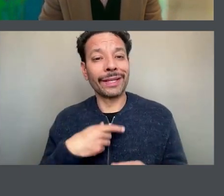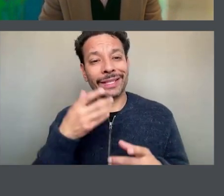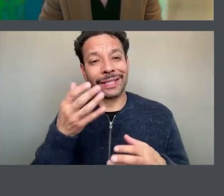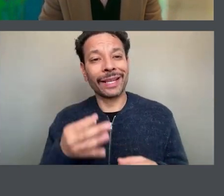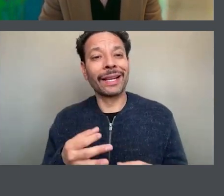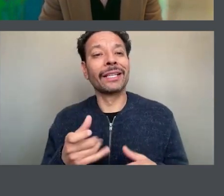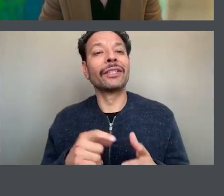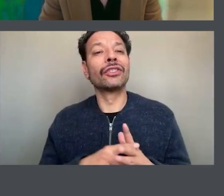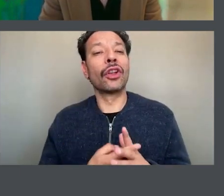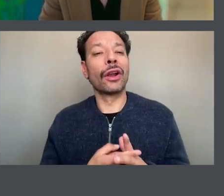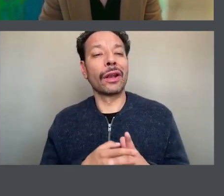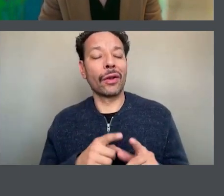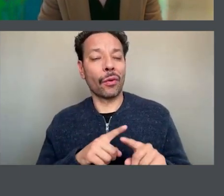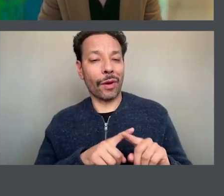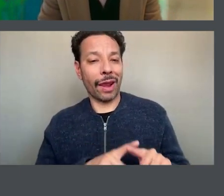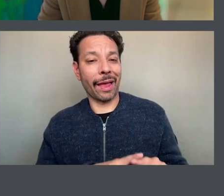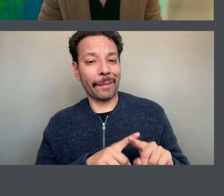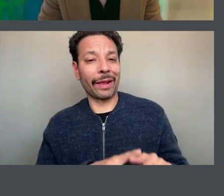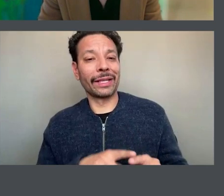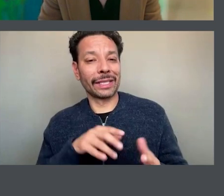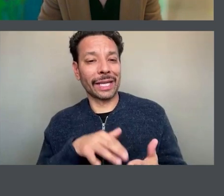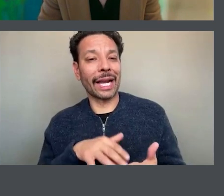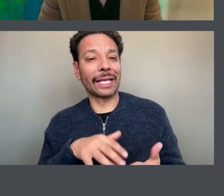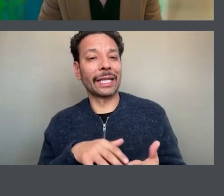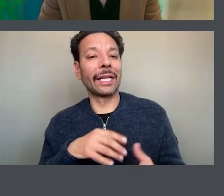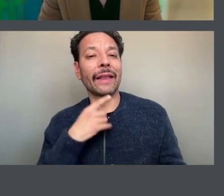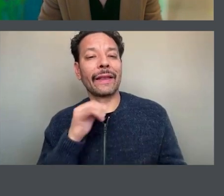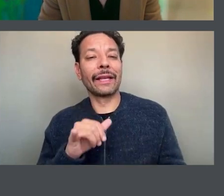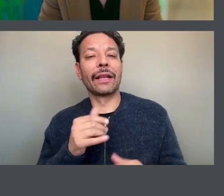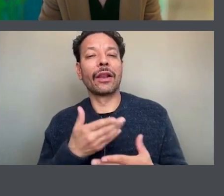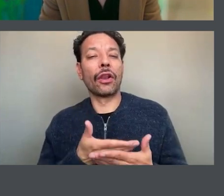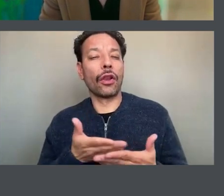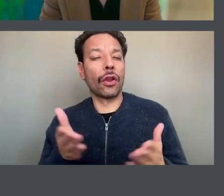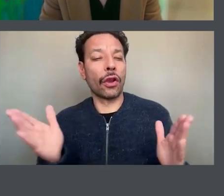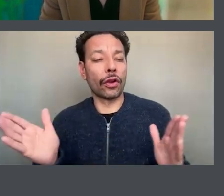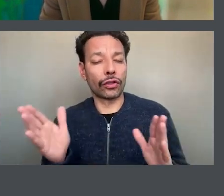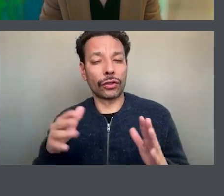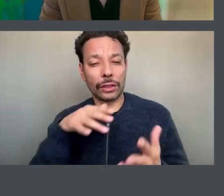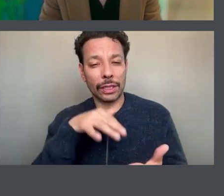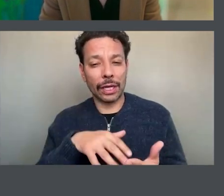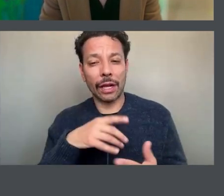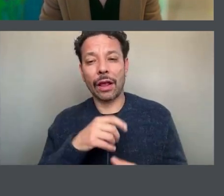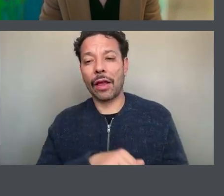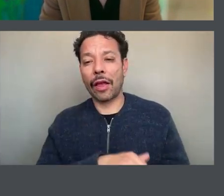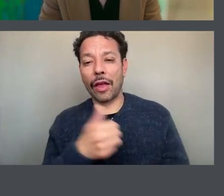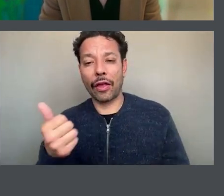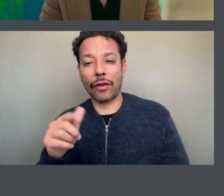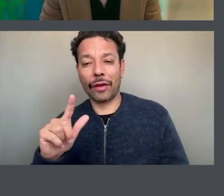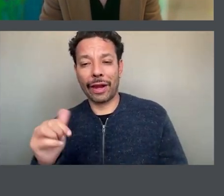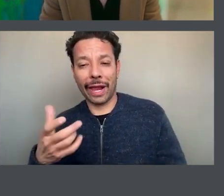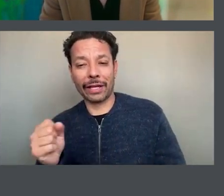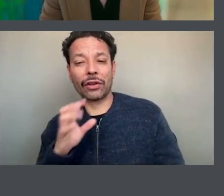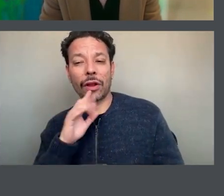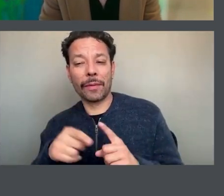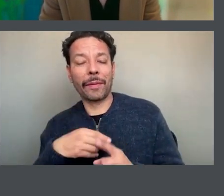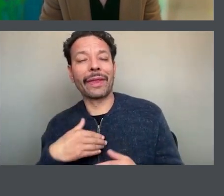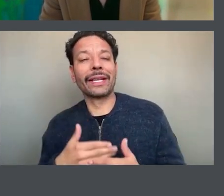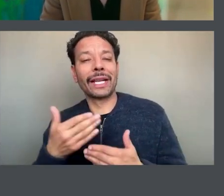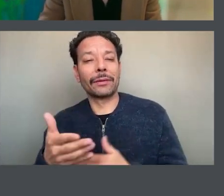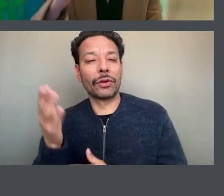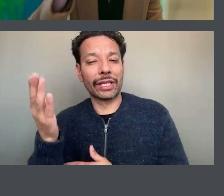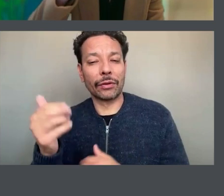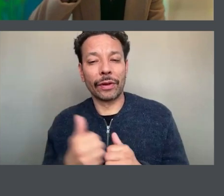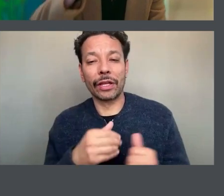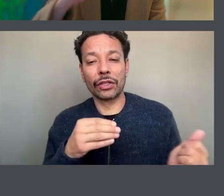decided to start with a reliability study. And this was a part of a larger study for which the other leg we'll be talking about in my next presentation with